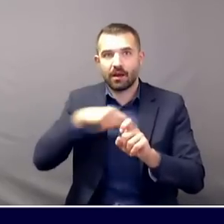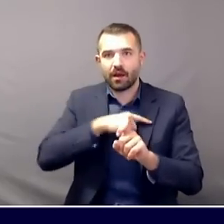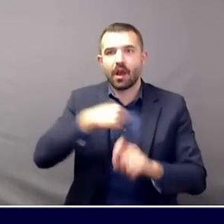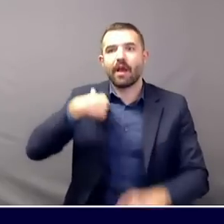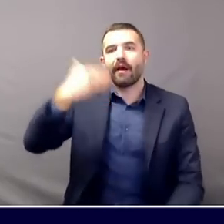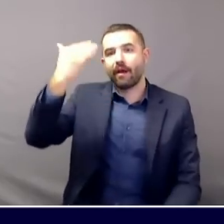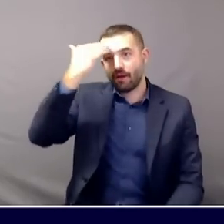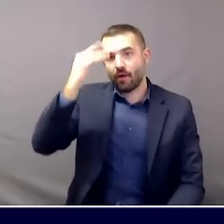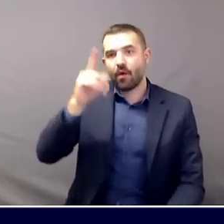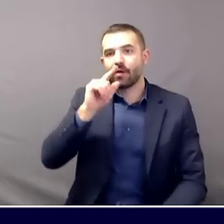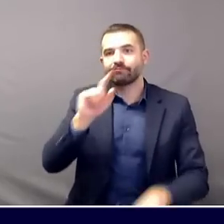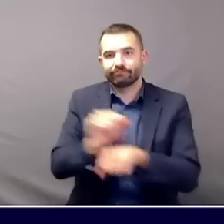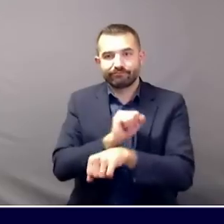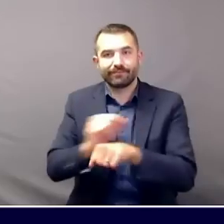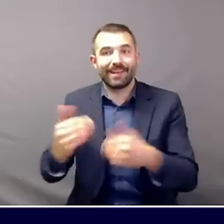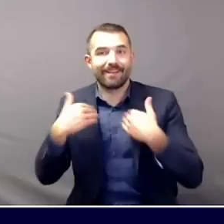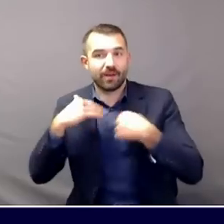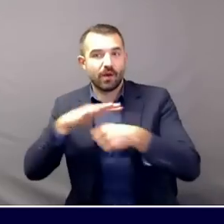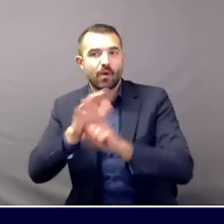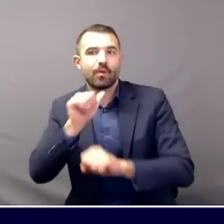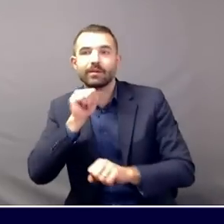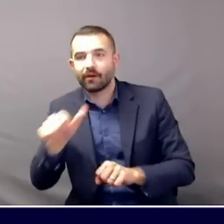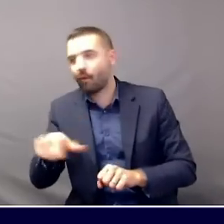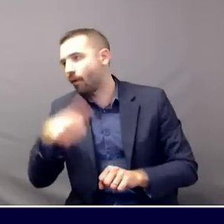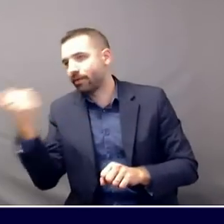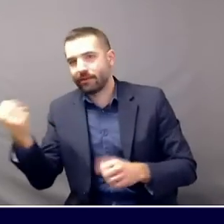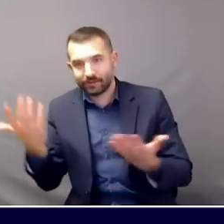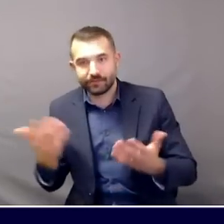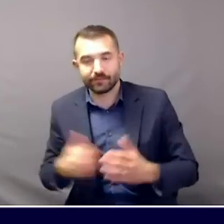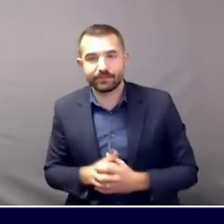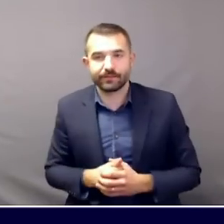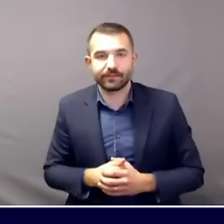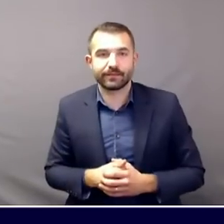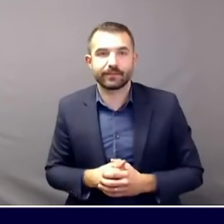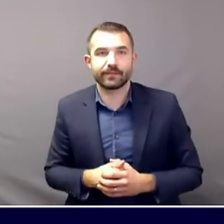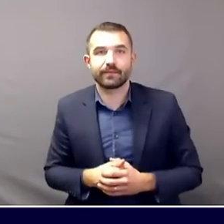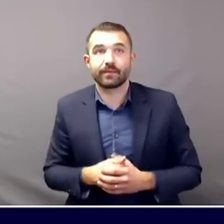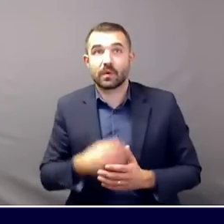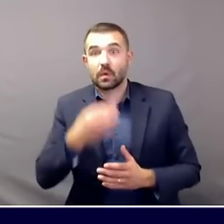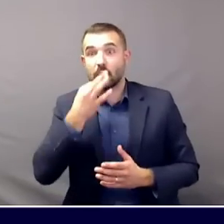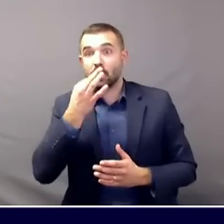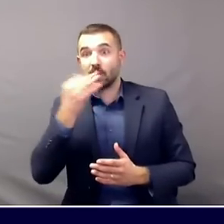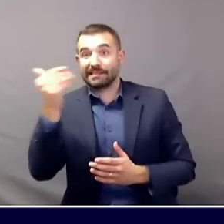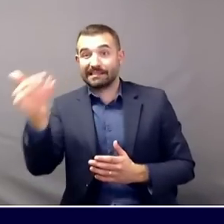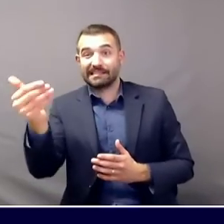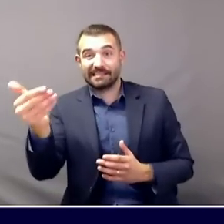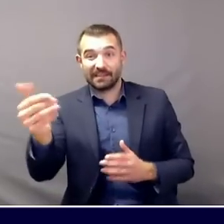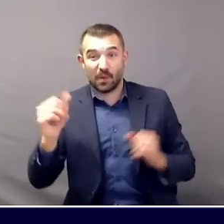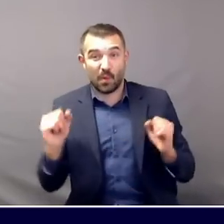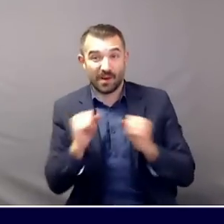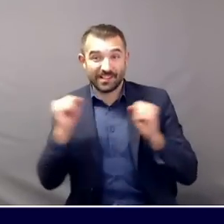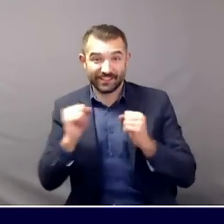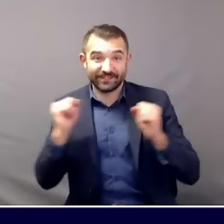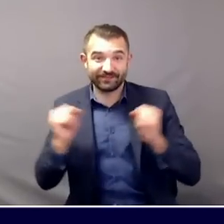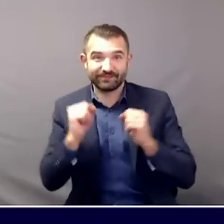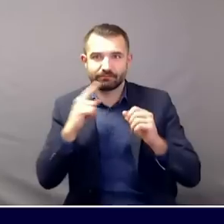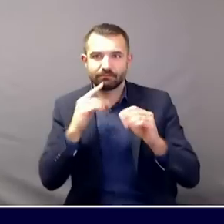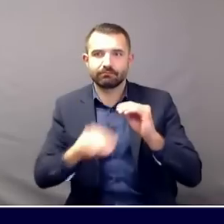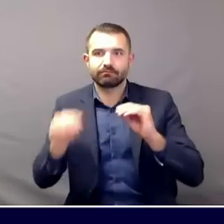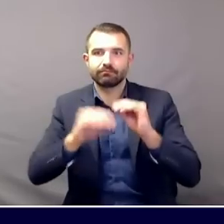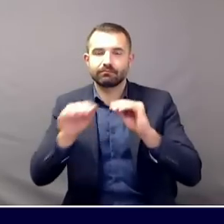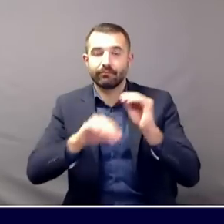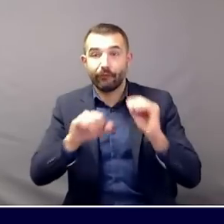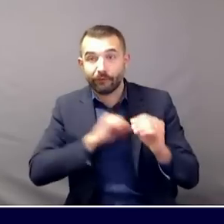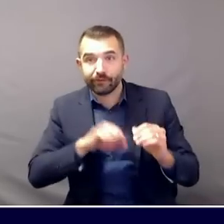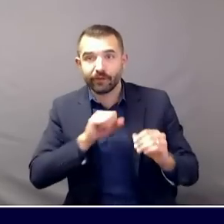something else. And as we go into the winter months with more people having a cough, having a fever, getting tested